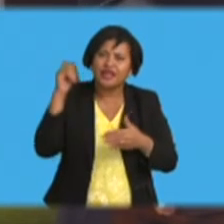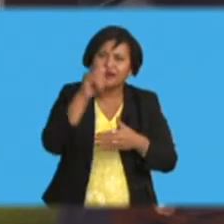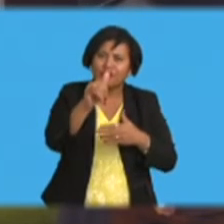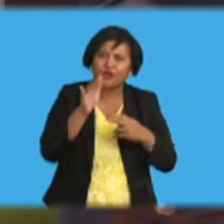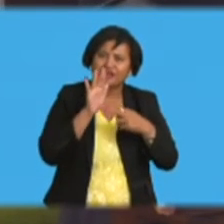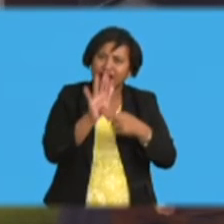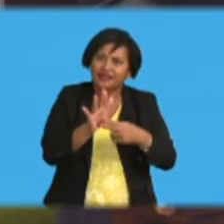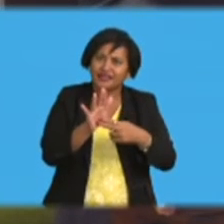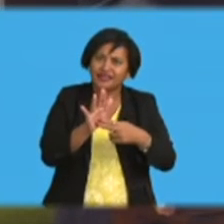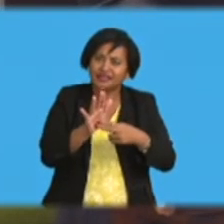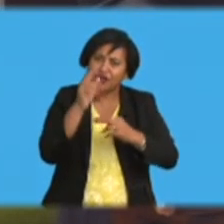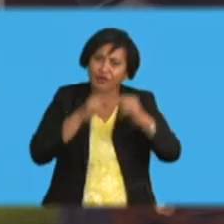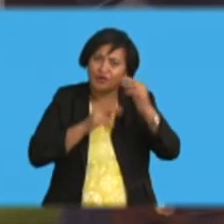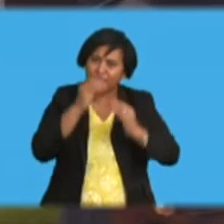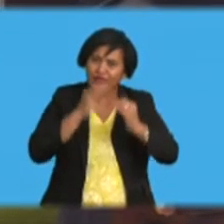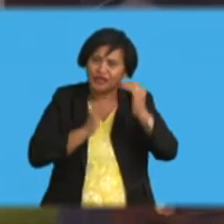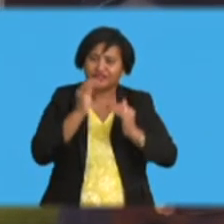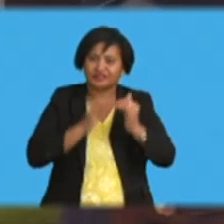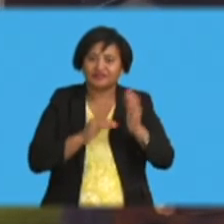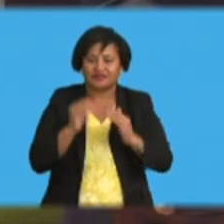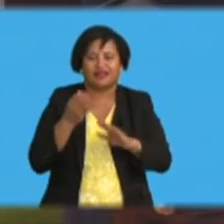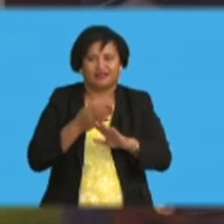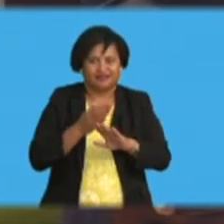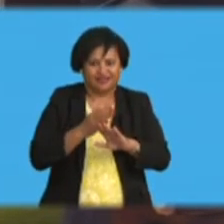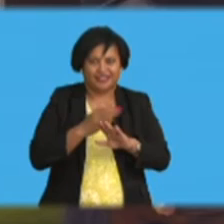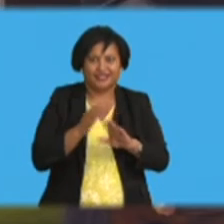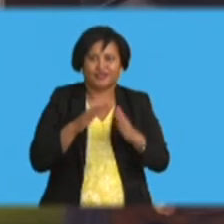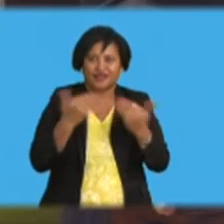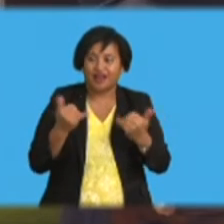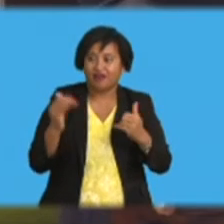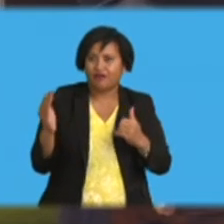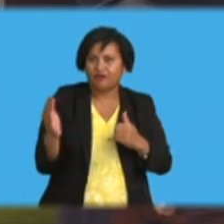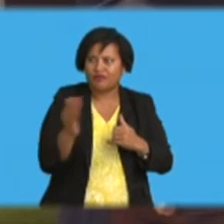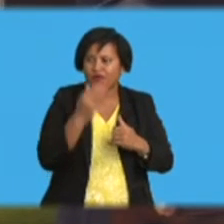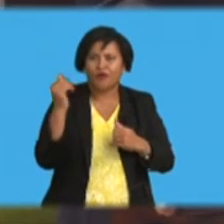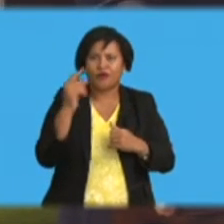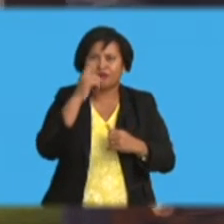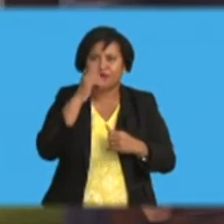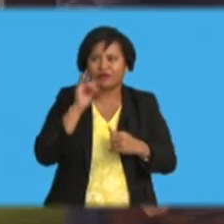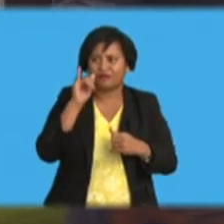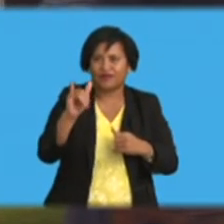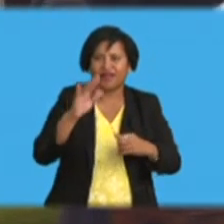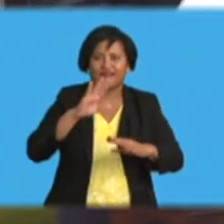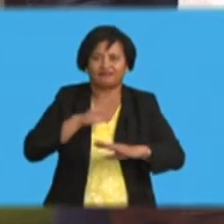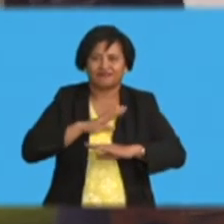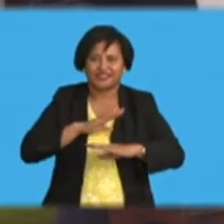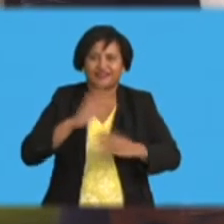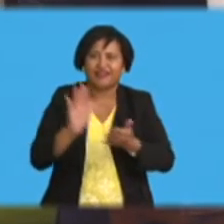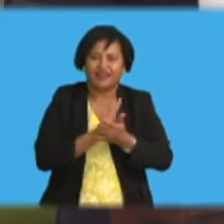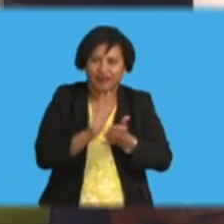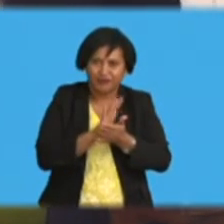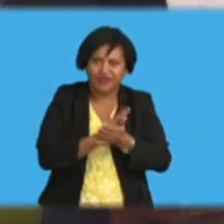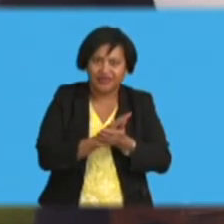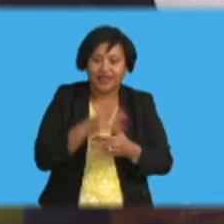Parliament have enjoyed, has been a huge hit with the guests, and it has an average 2018 Net Promoter Score